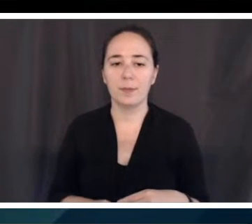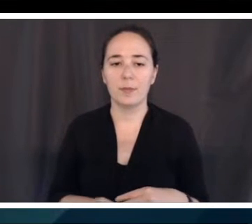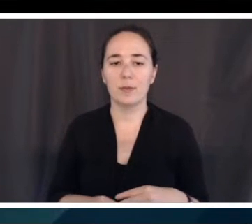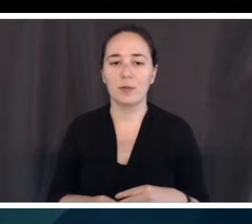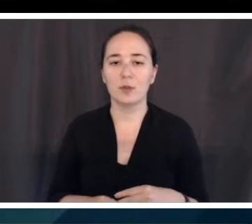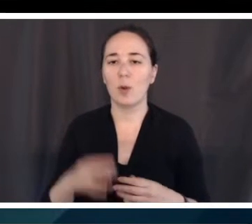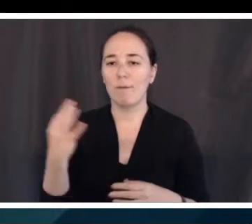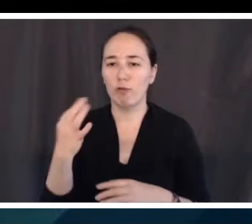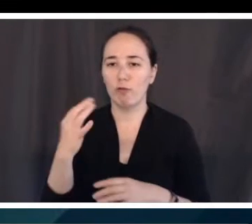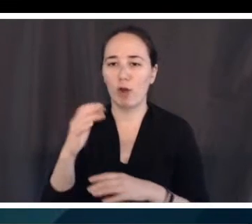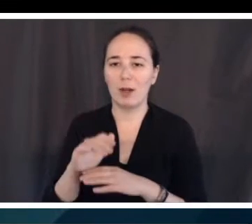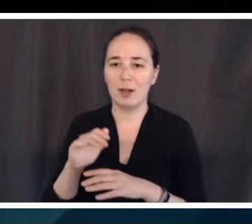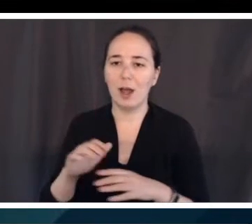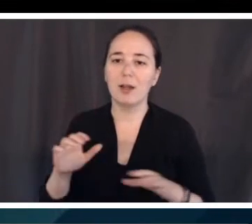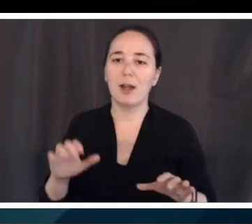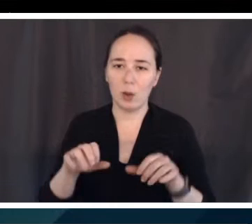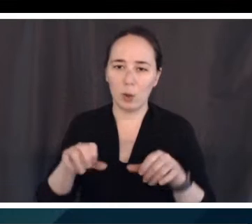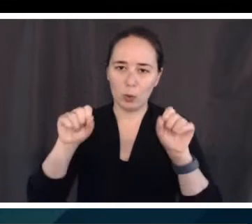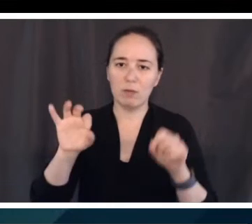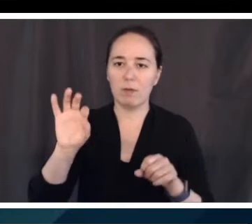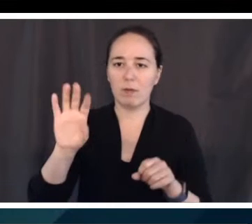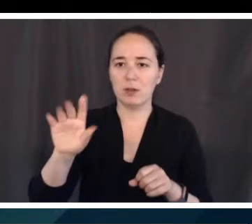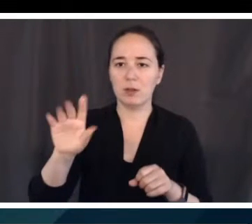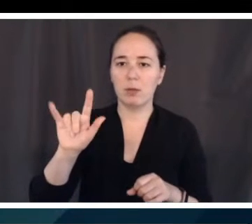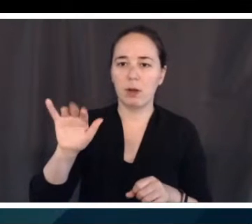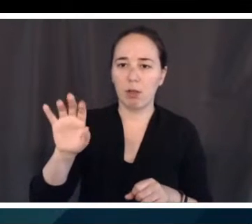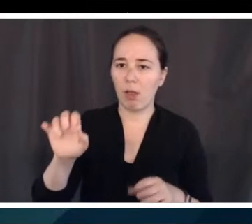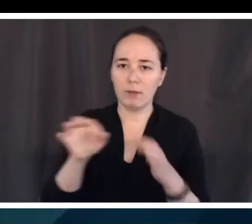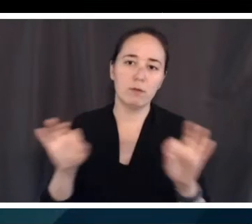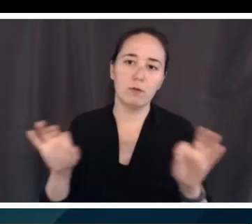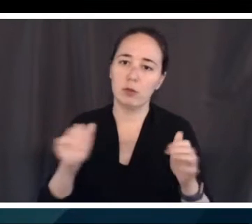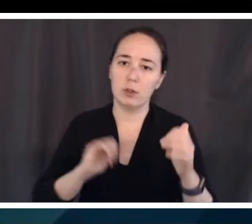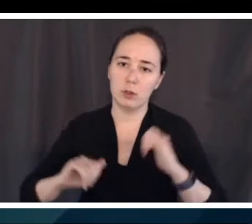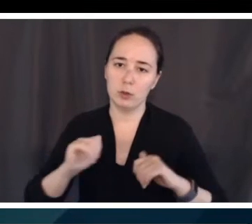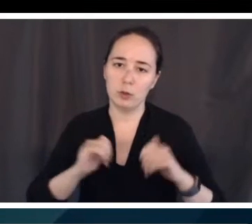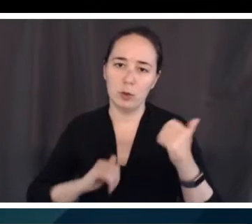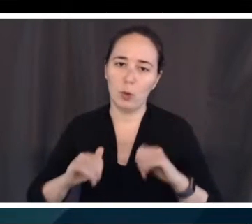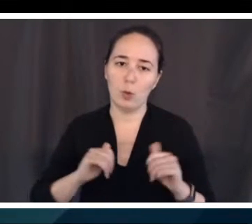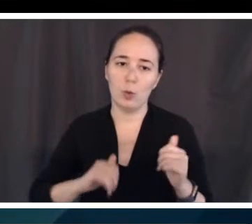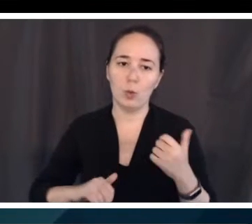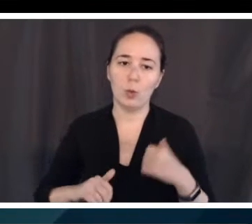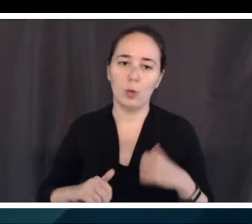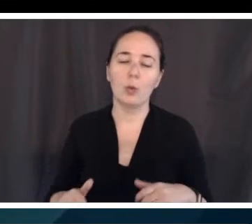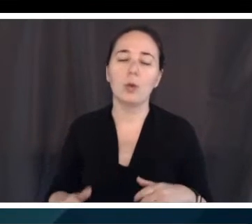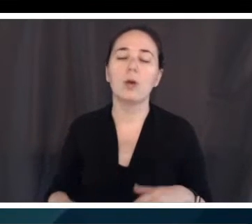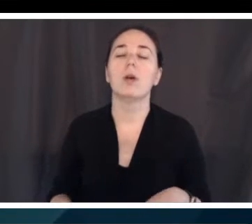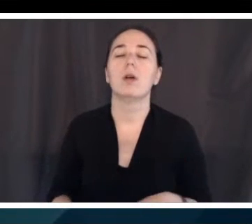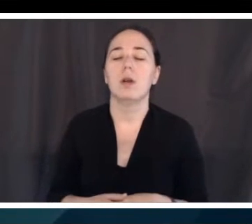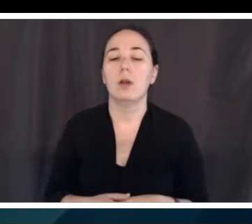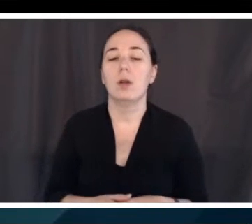a Facebook Live show for free. A lot of people have,